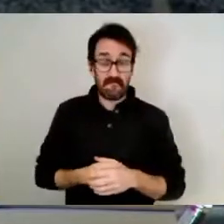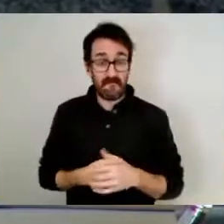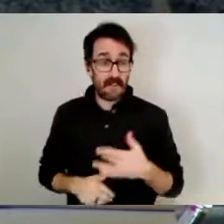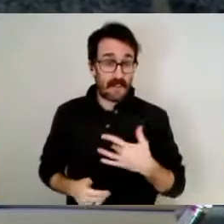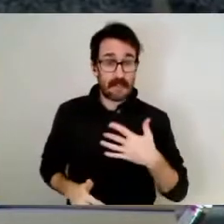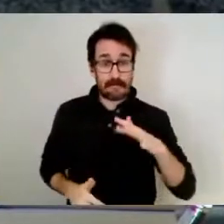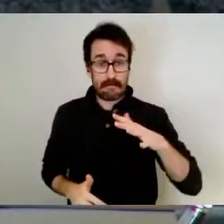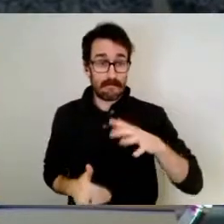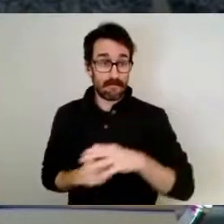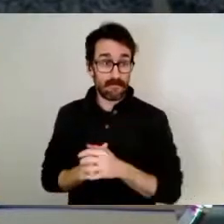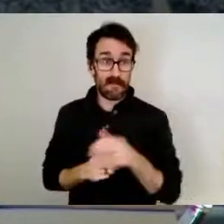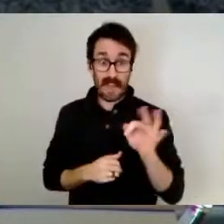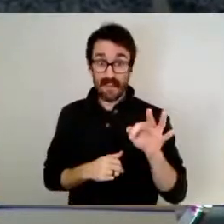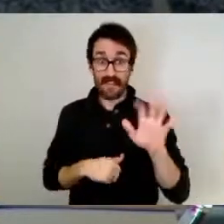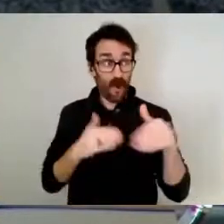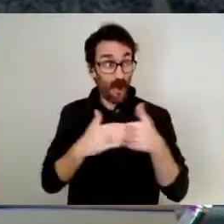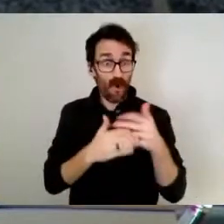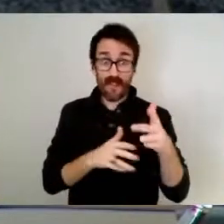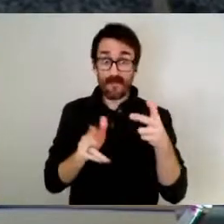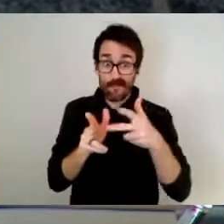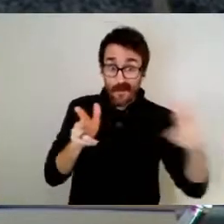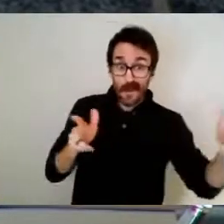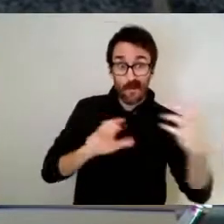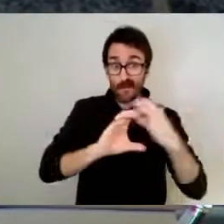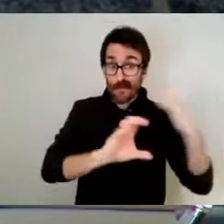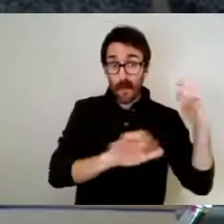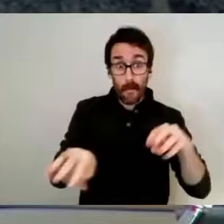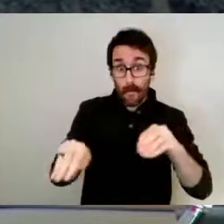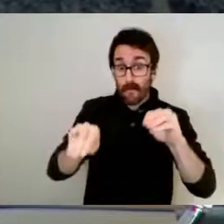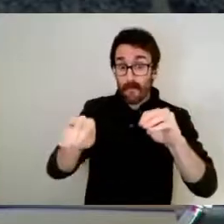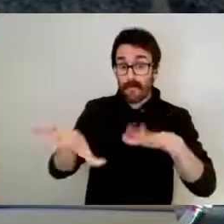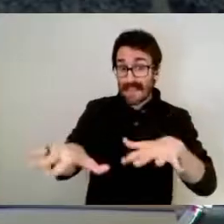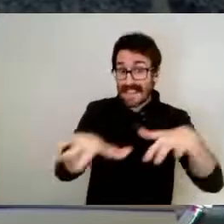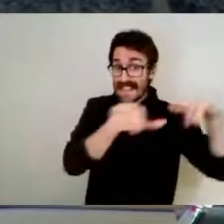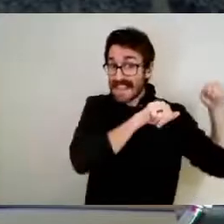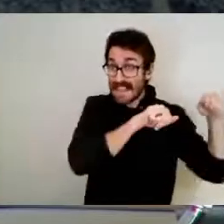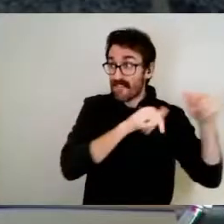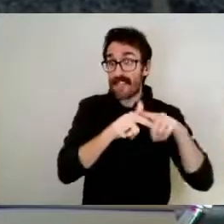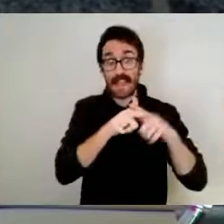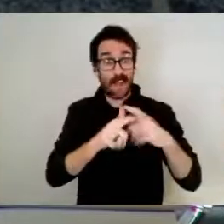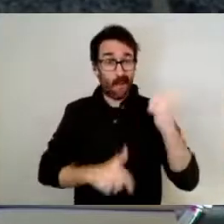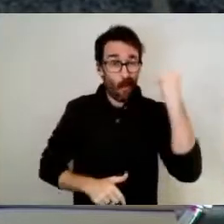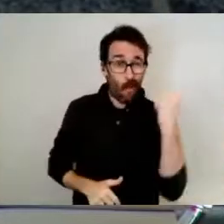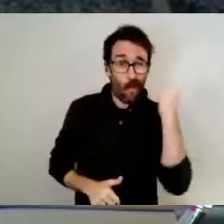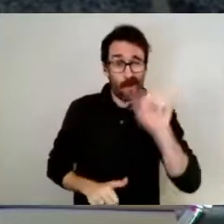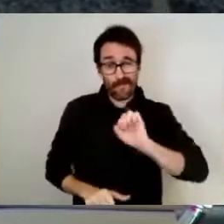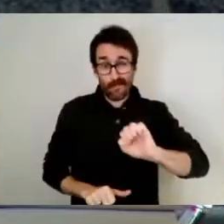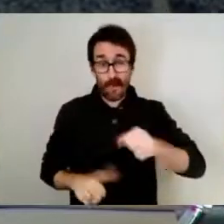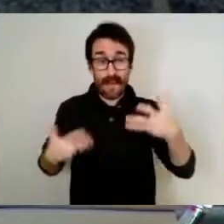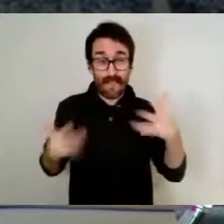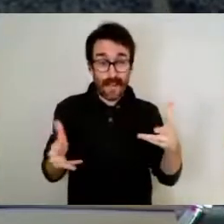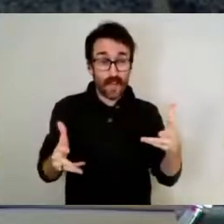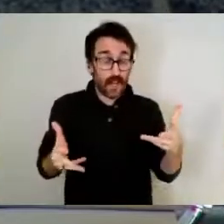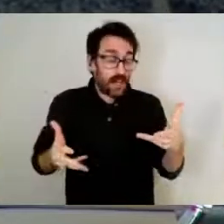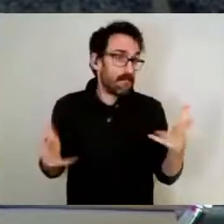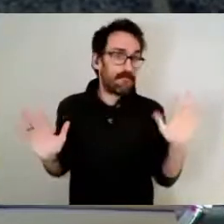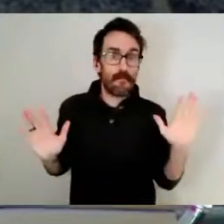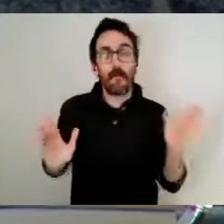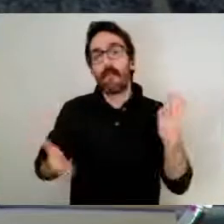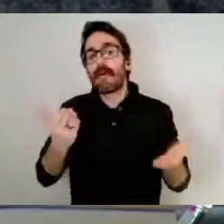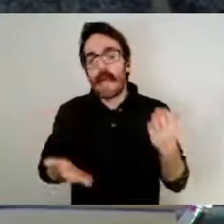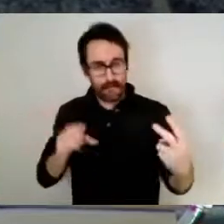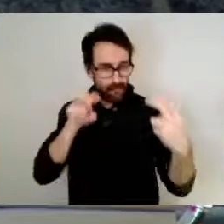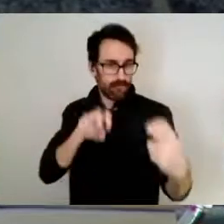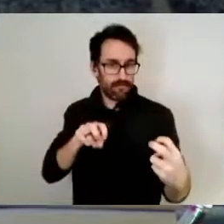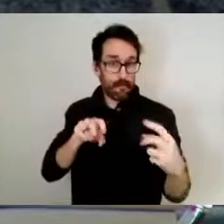they said that this would not be resolved through political enforcement, but via political dialogue. And they wanted